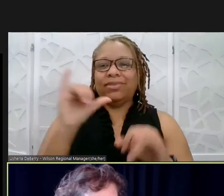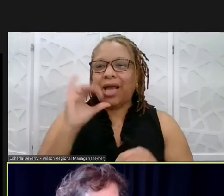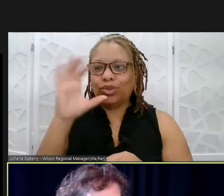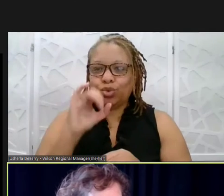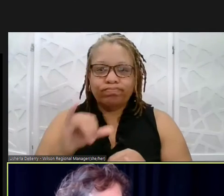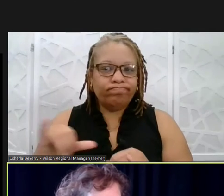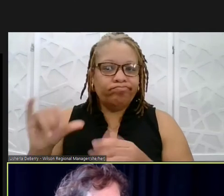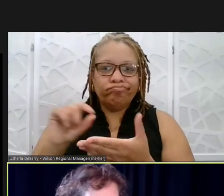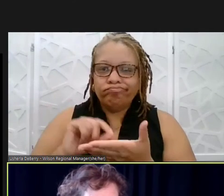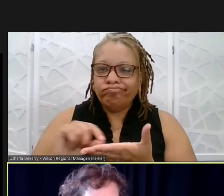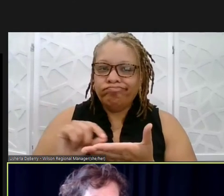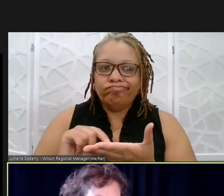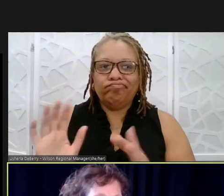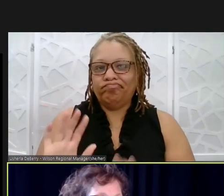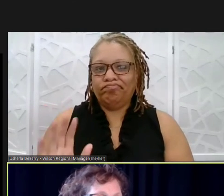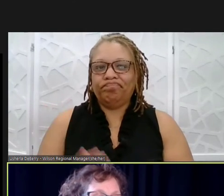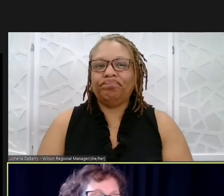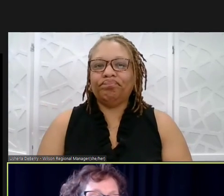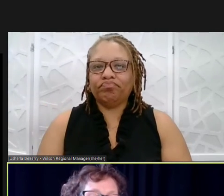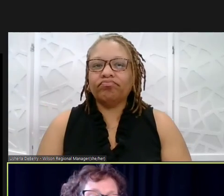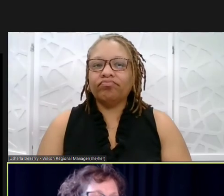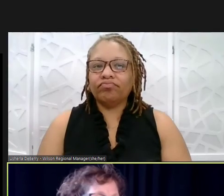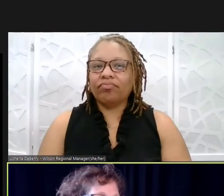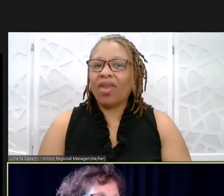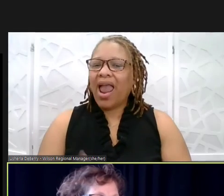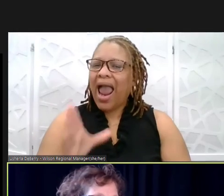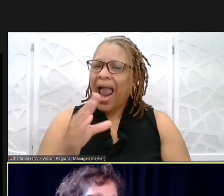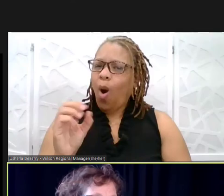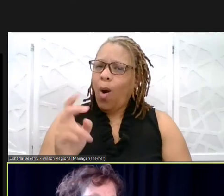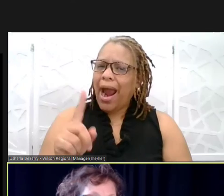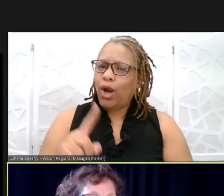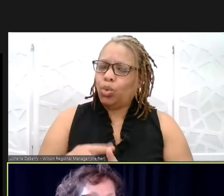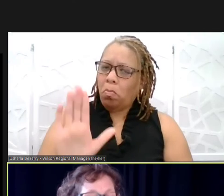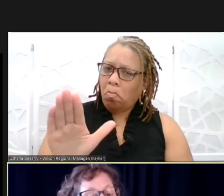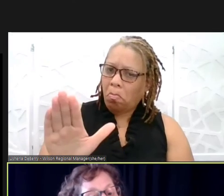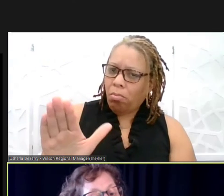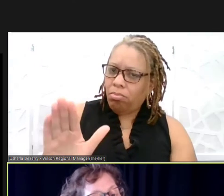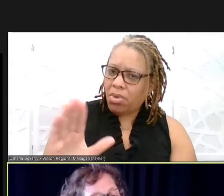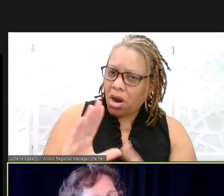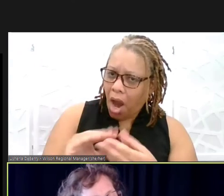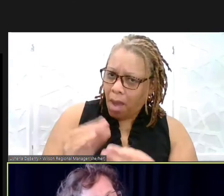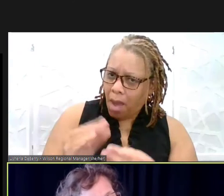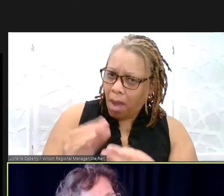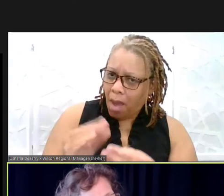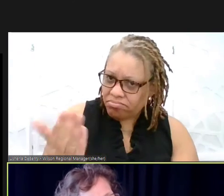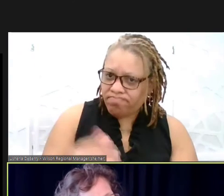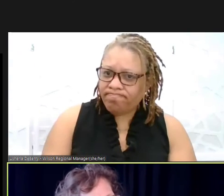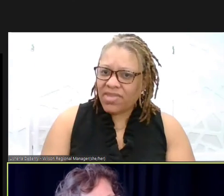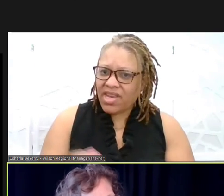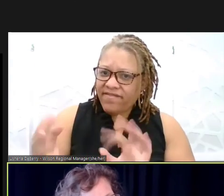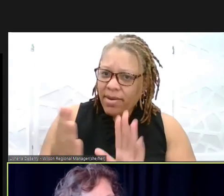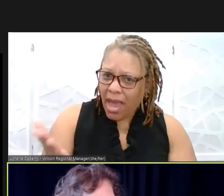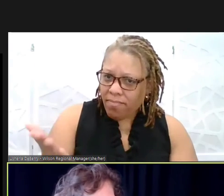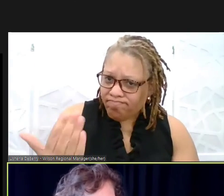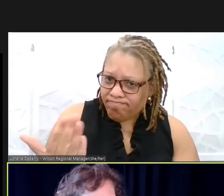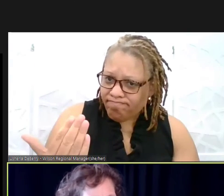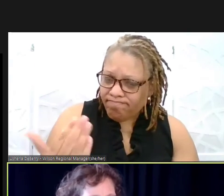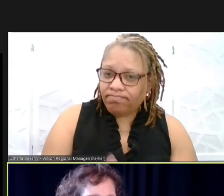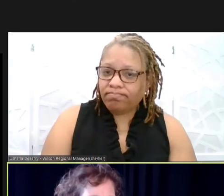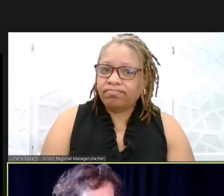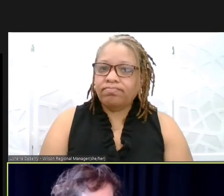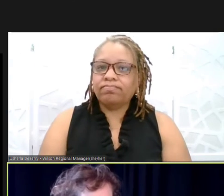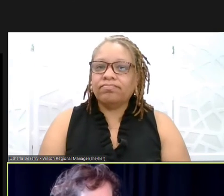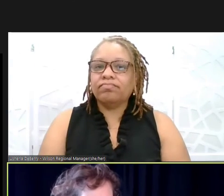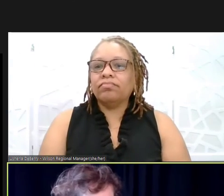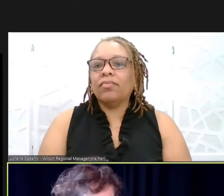be taking more training or asking more questions. But again, just don't assume, and especially don't assume that note-taking is sufficient or